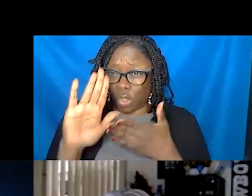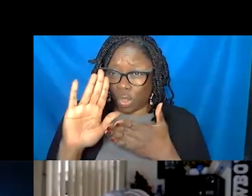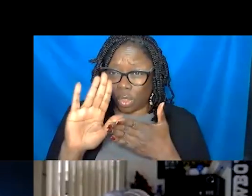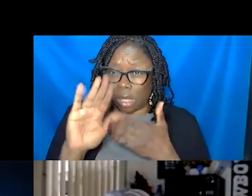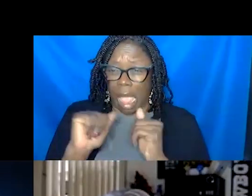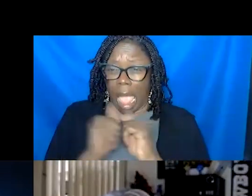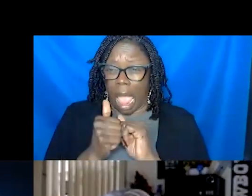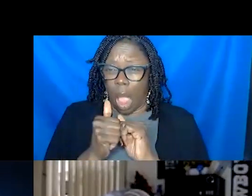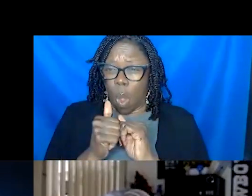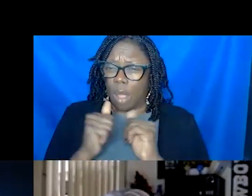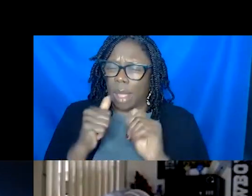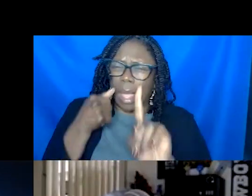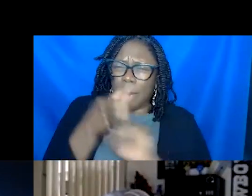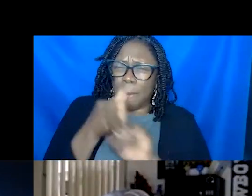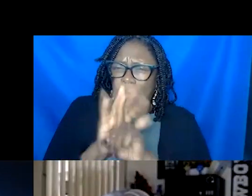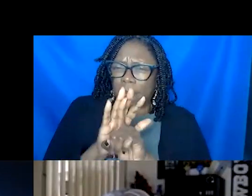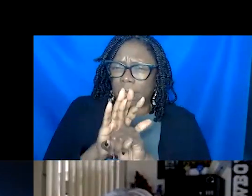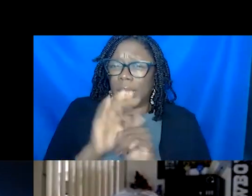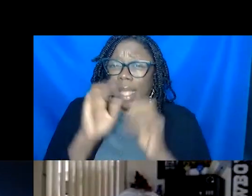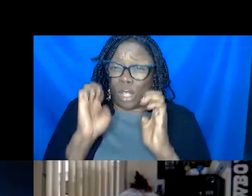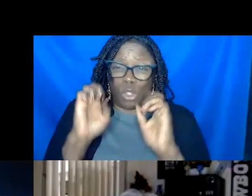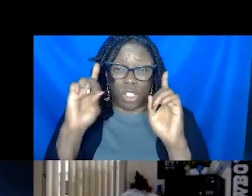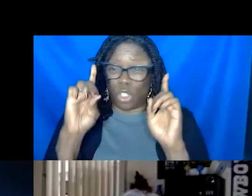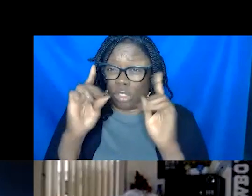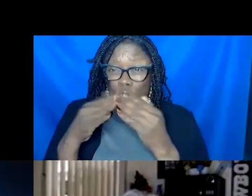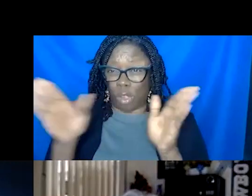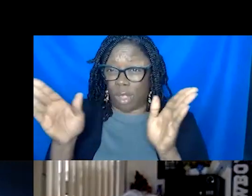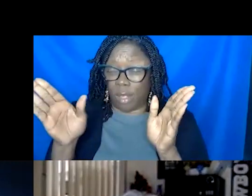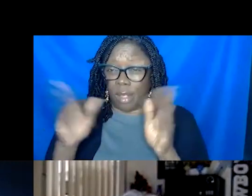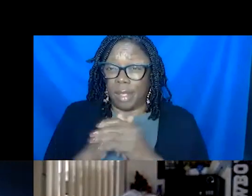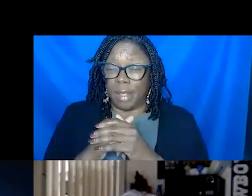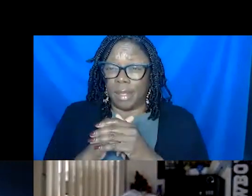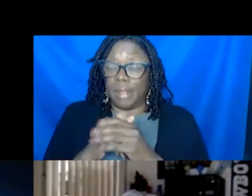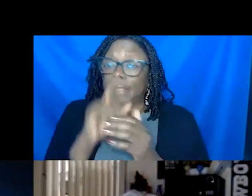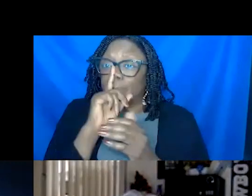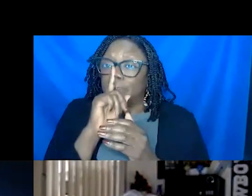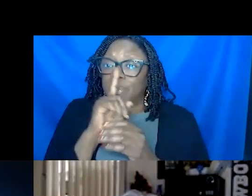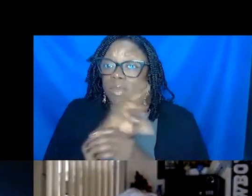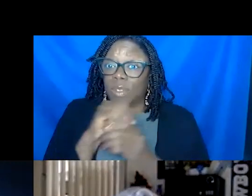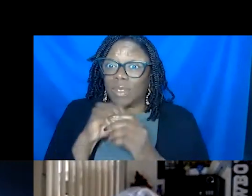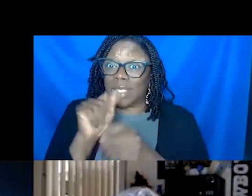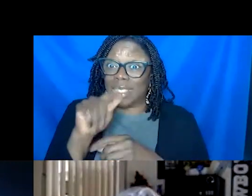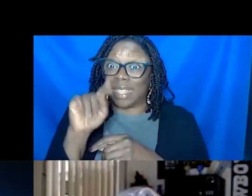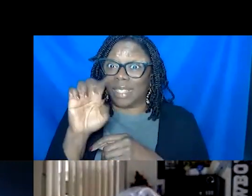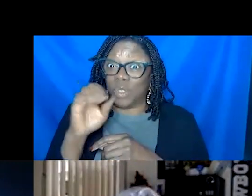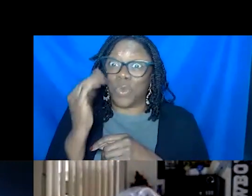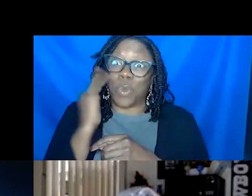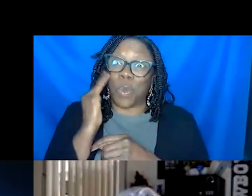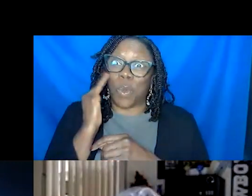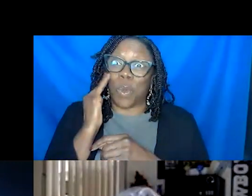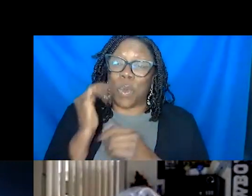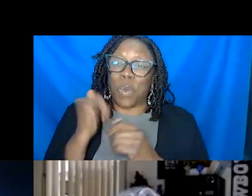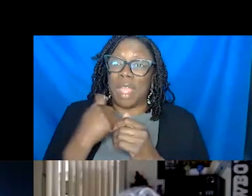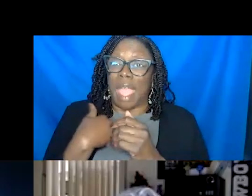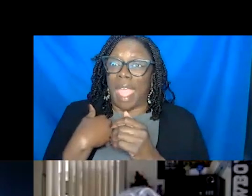higher education in general. If you're involved in Senate, then you know that we've